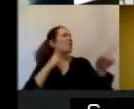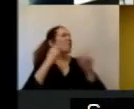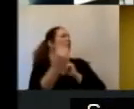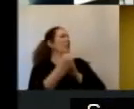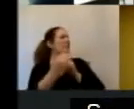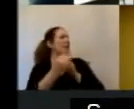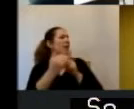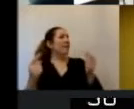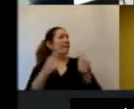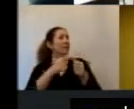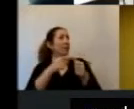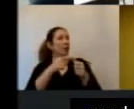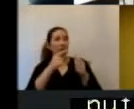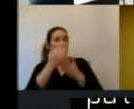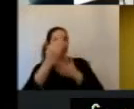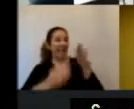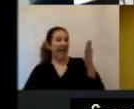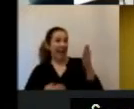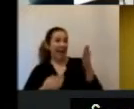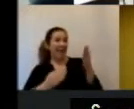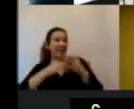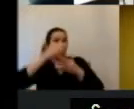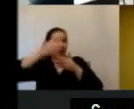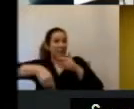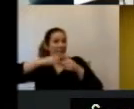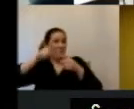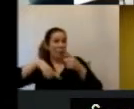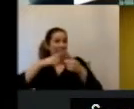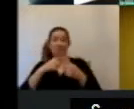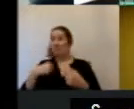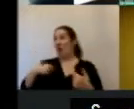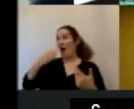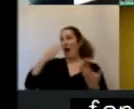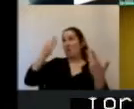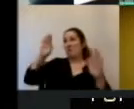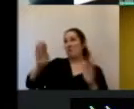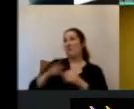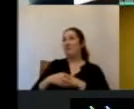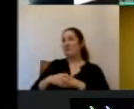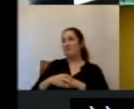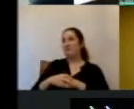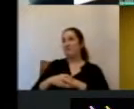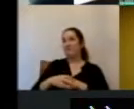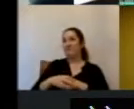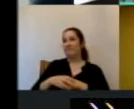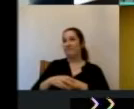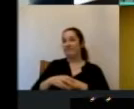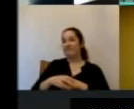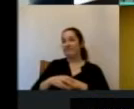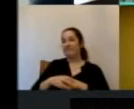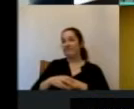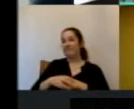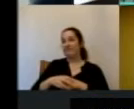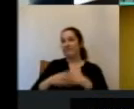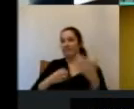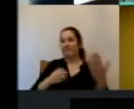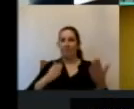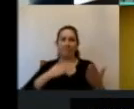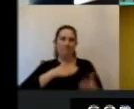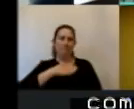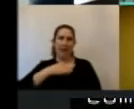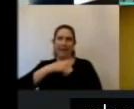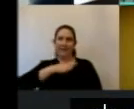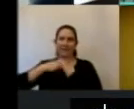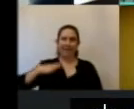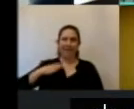If you do. I believe it's a while. I know that's not a specific time. Like a